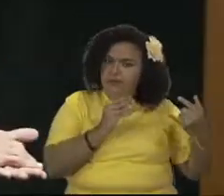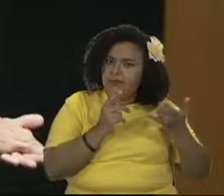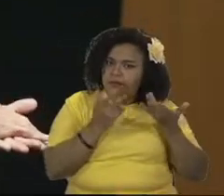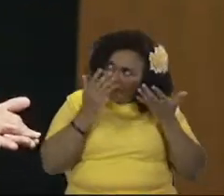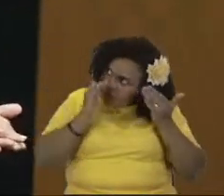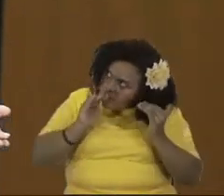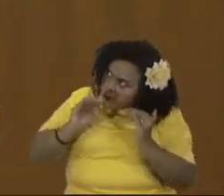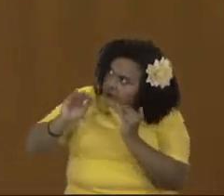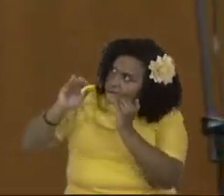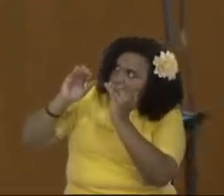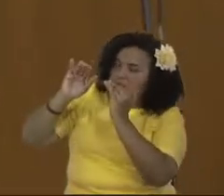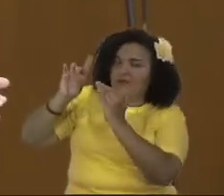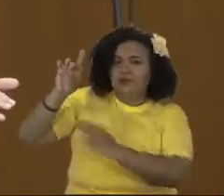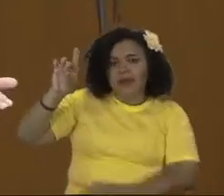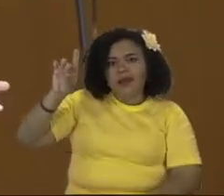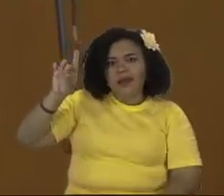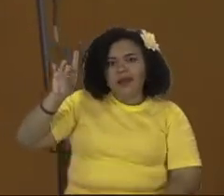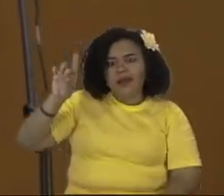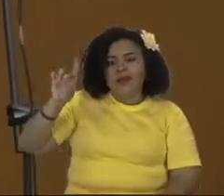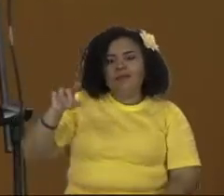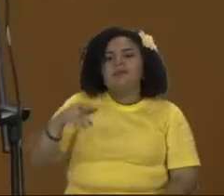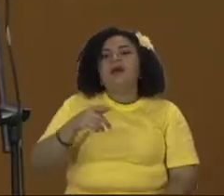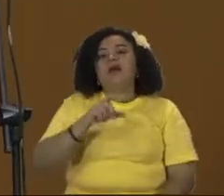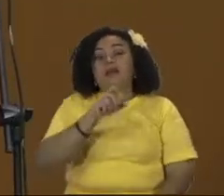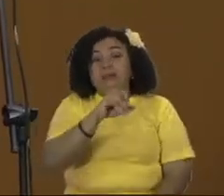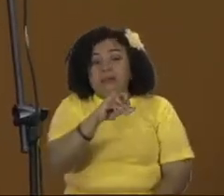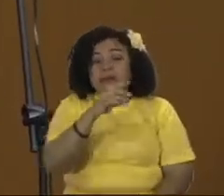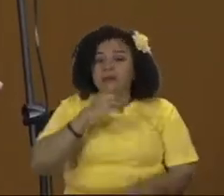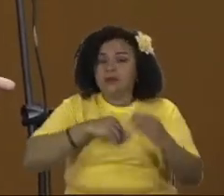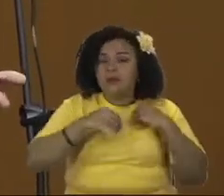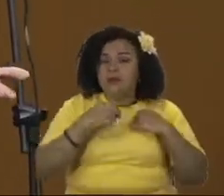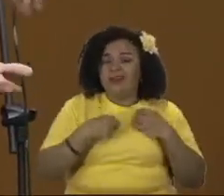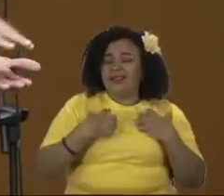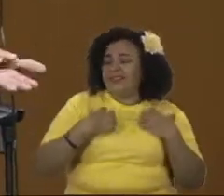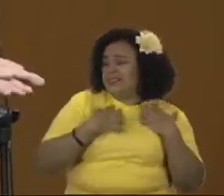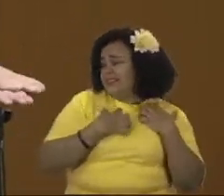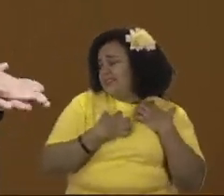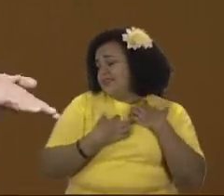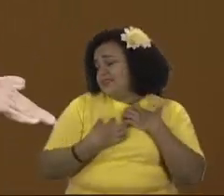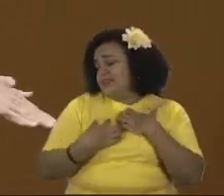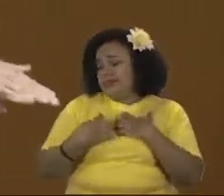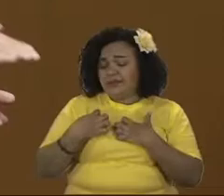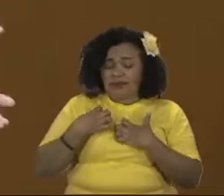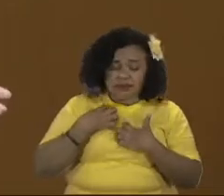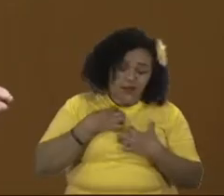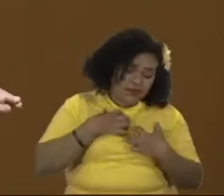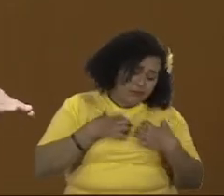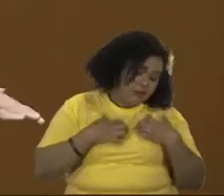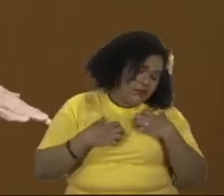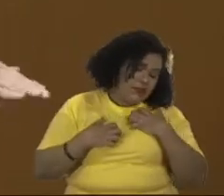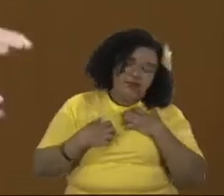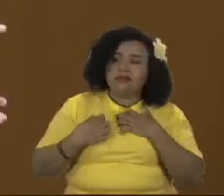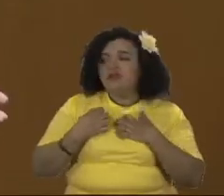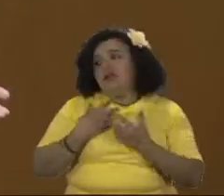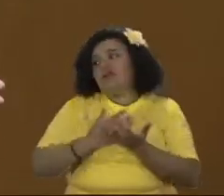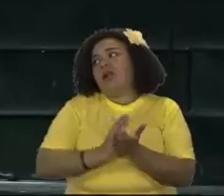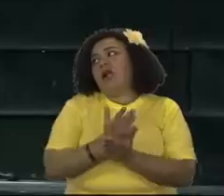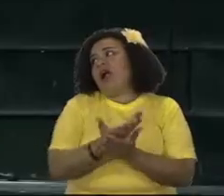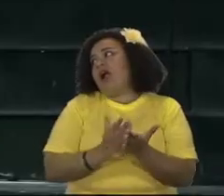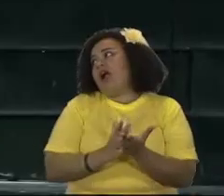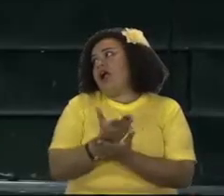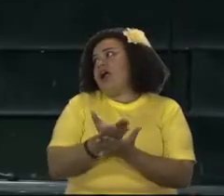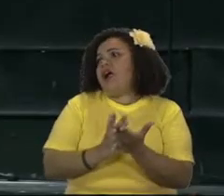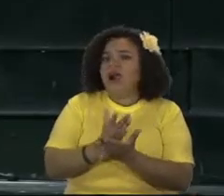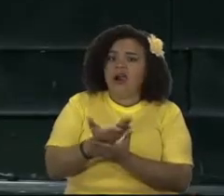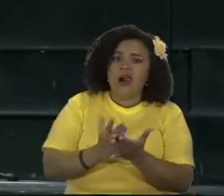You don't feel well. And then you are messed up. Because the Holy Spirit is there